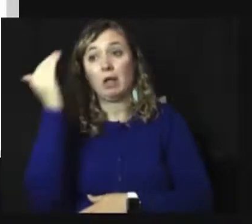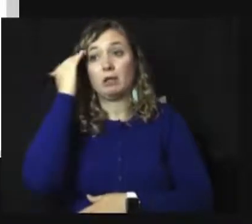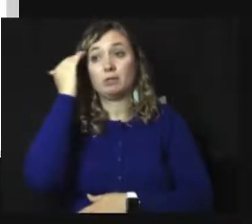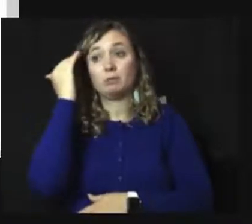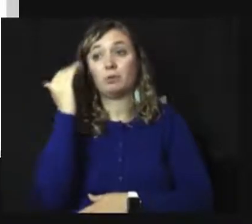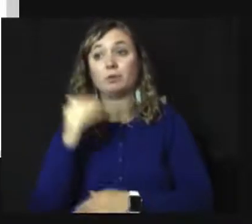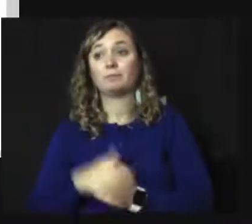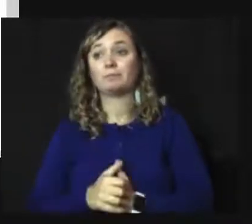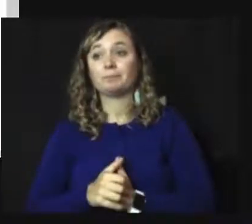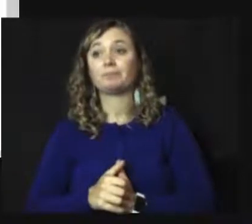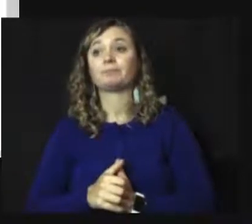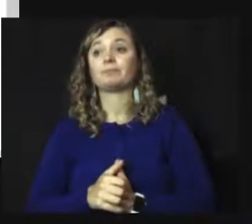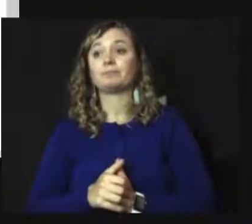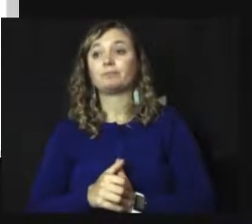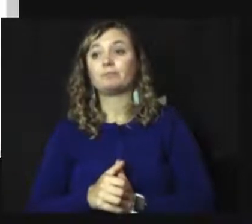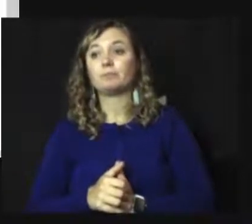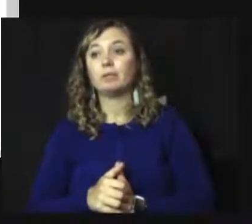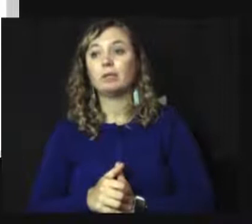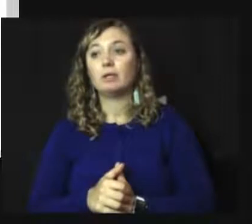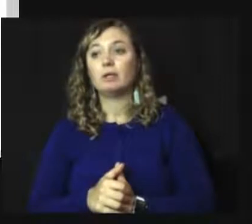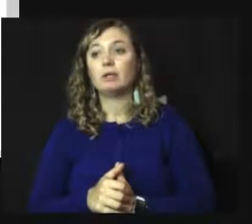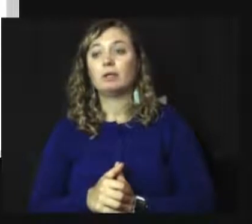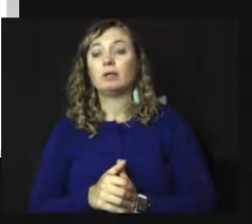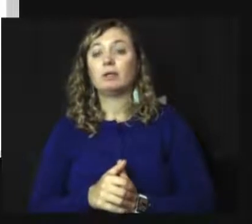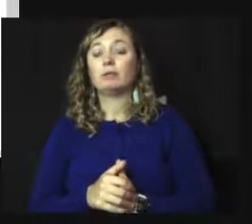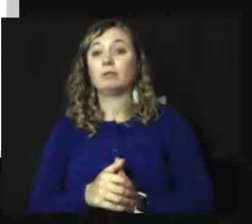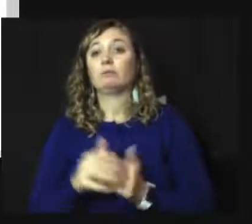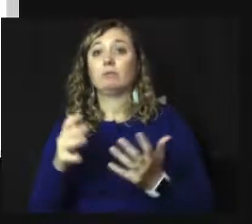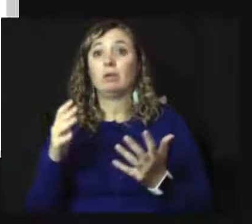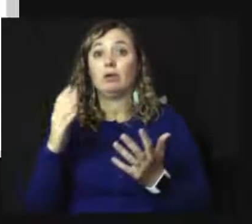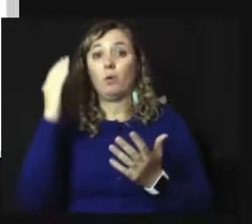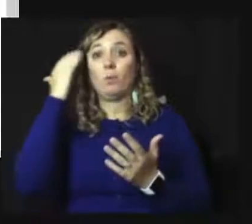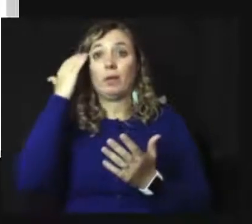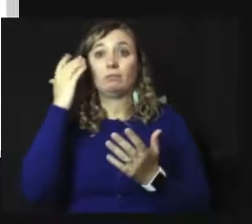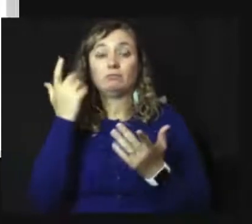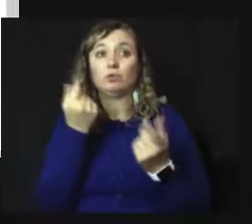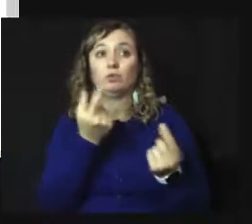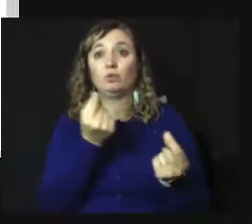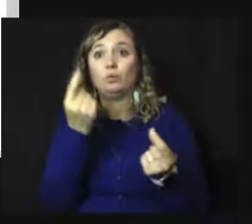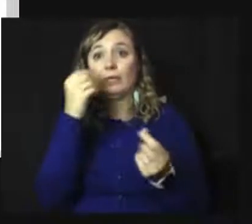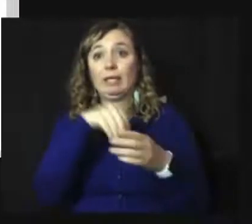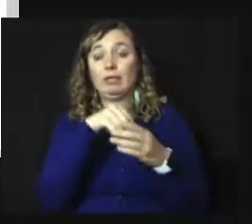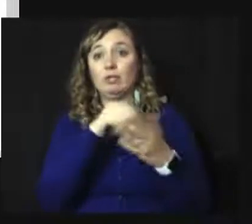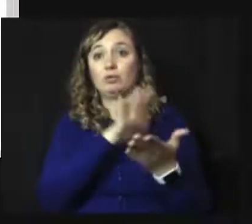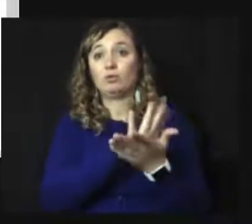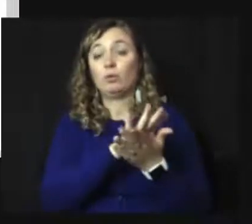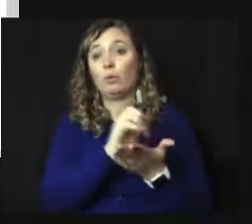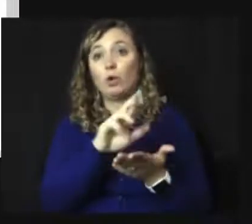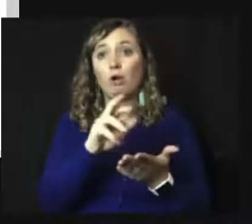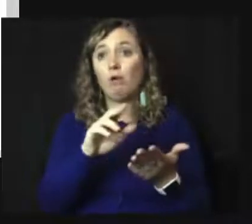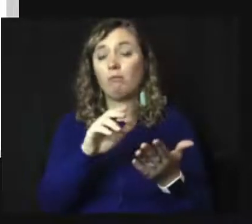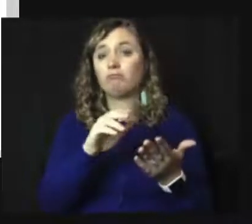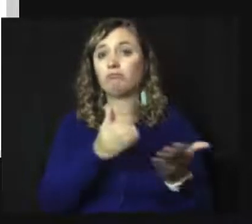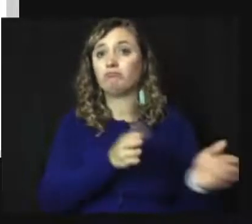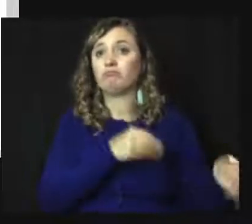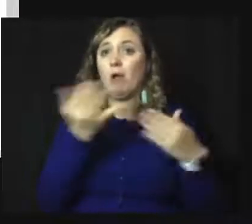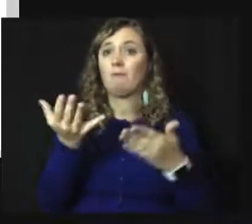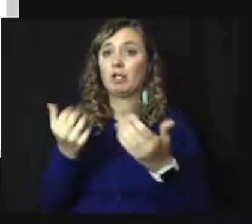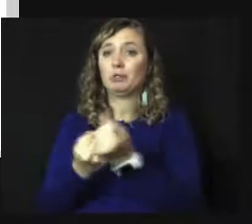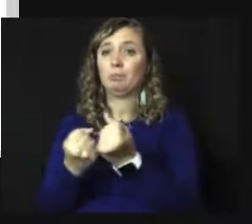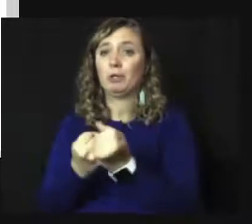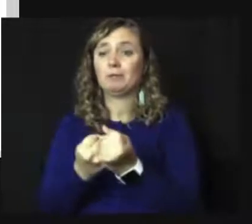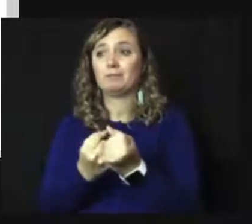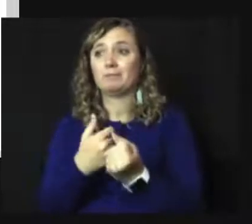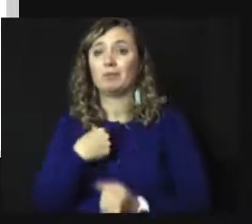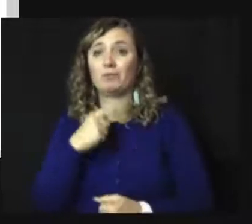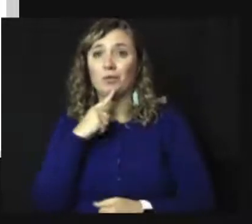to be really knowledgeable about like the inner workings of the school and just sometimes offer support for things like honestly, I was a really poor college